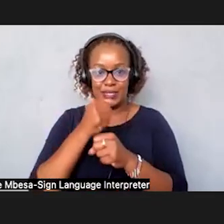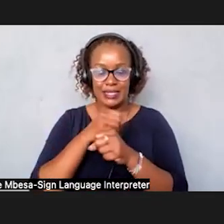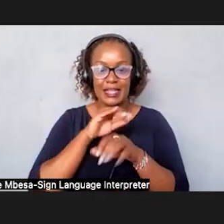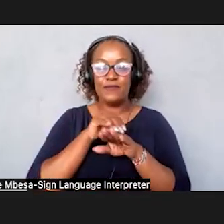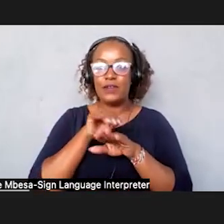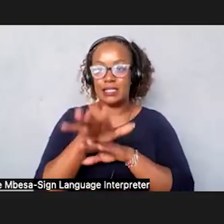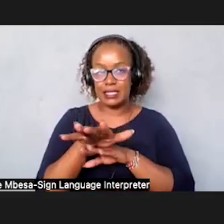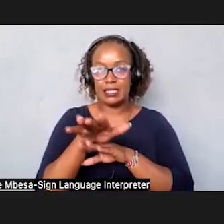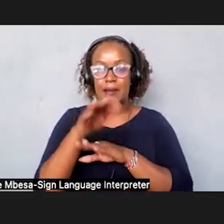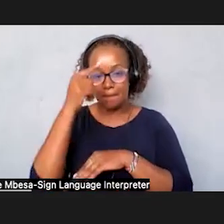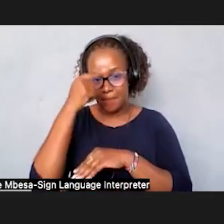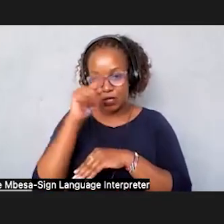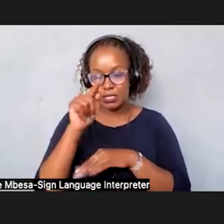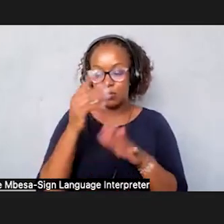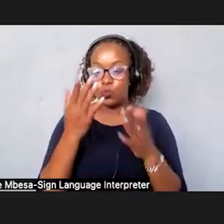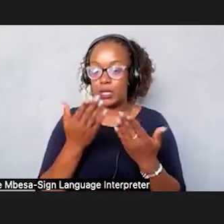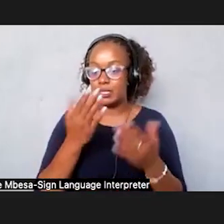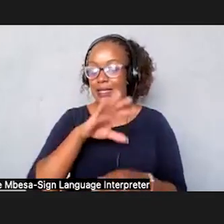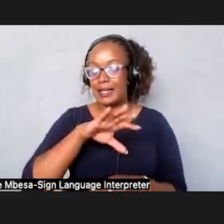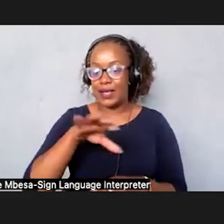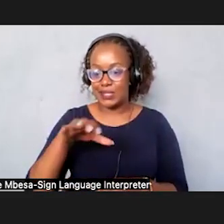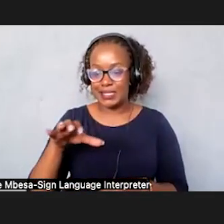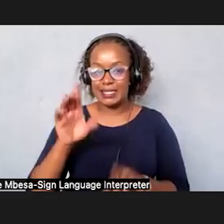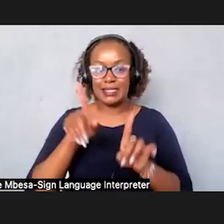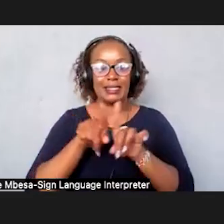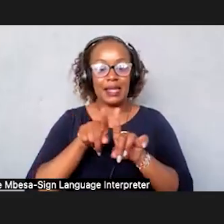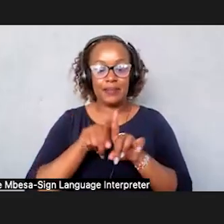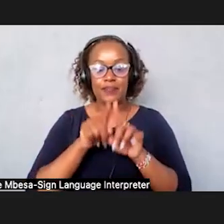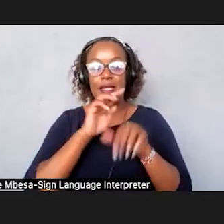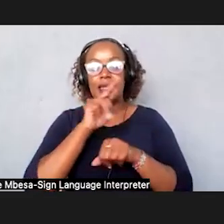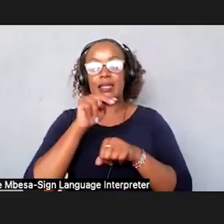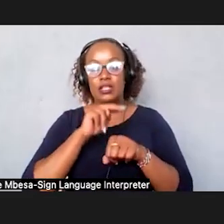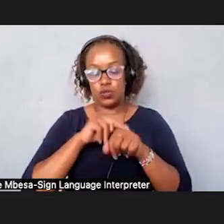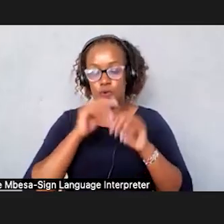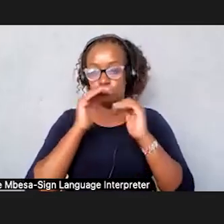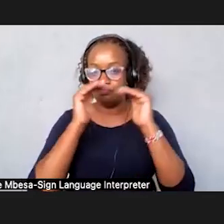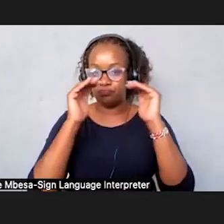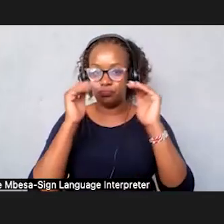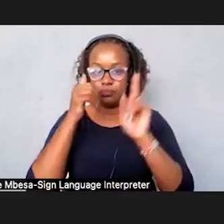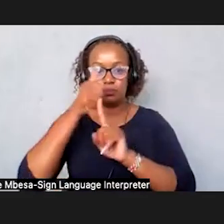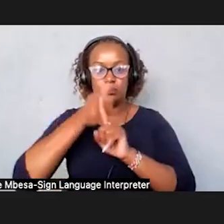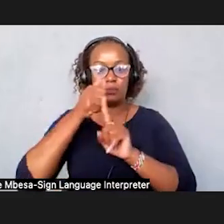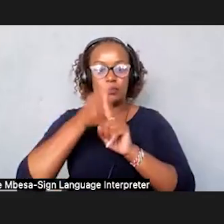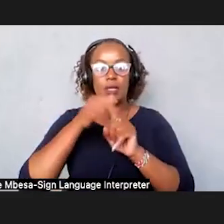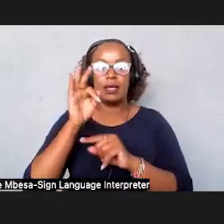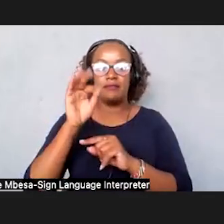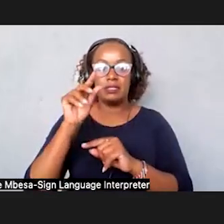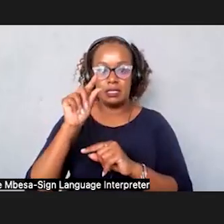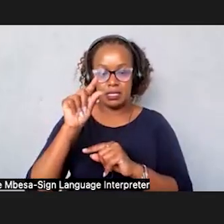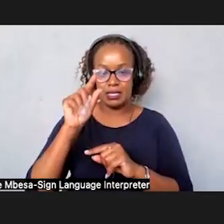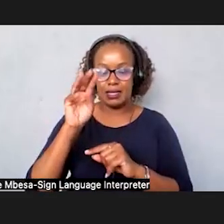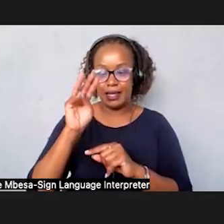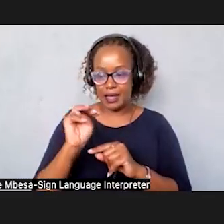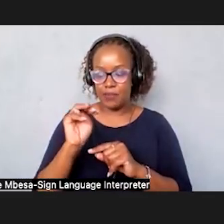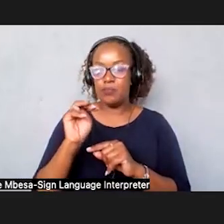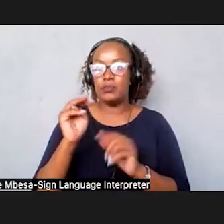at county and national levels, advocating for FGM priorities to be integrated into county